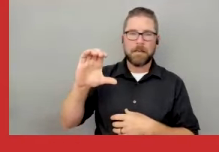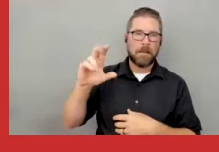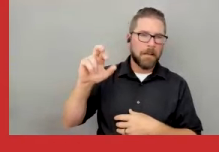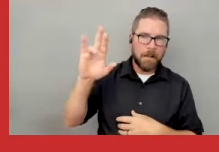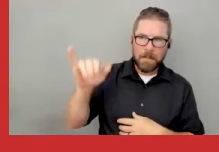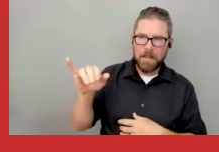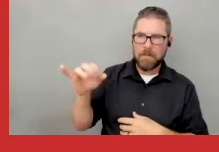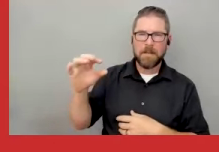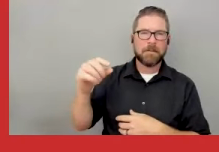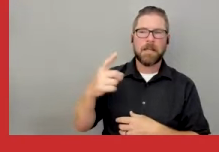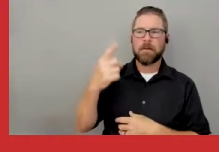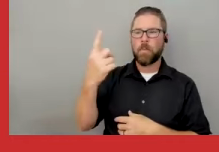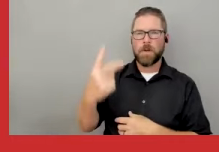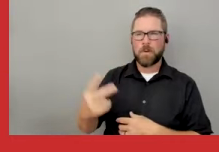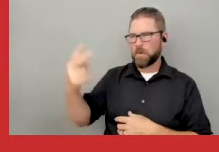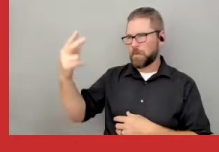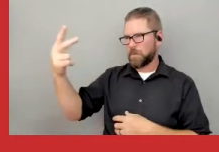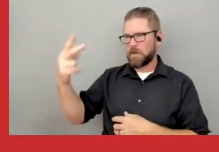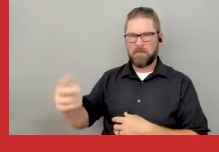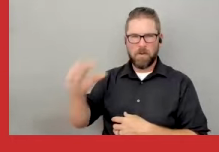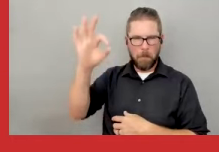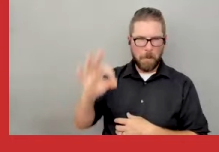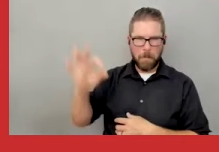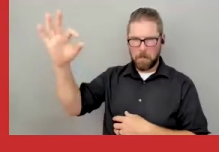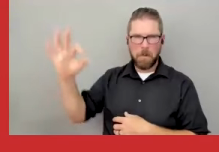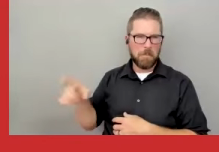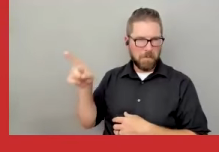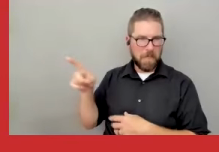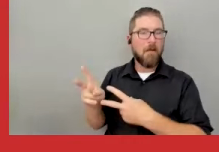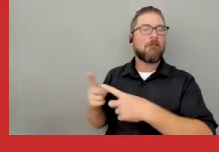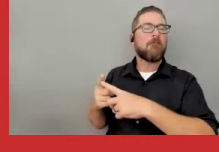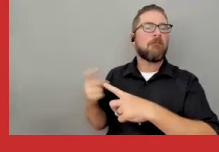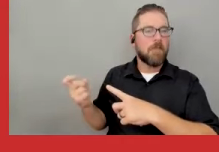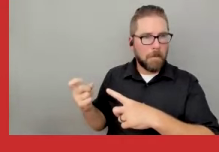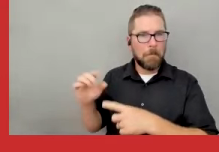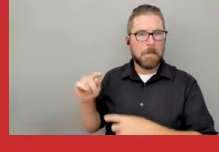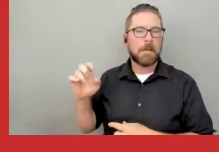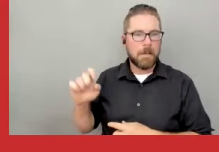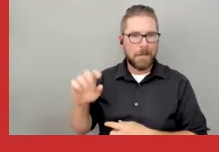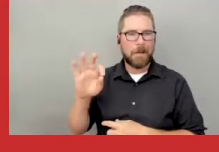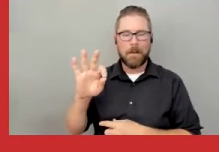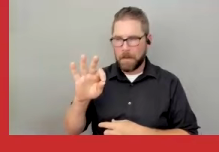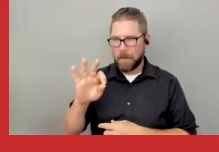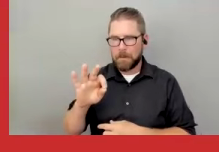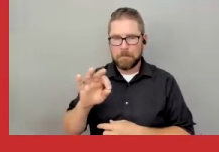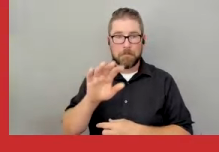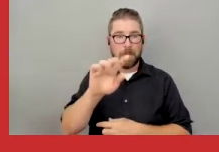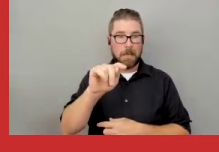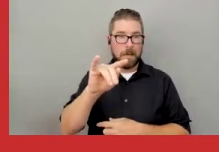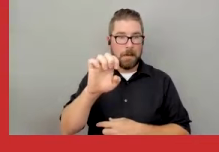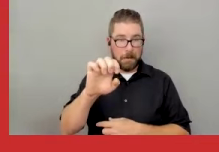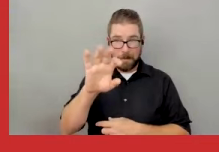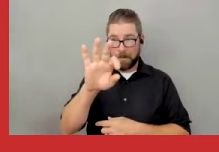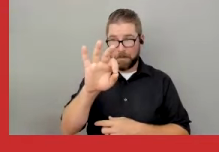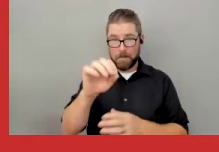letters. All of these subsequent protections, it just builds on Title IX by setting like clearer rules for